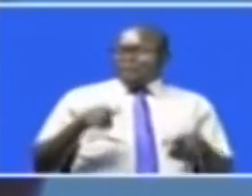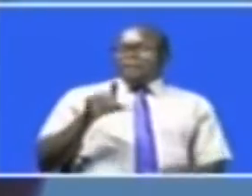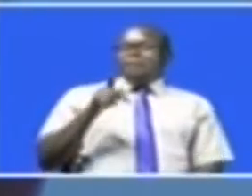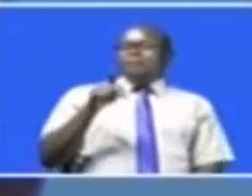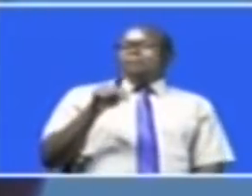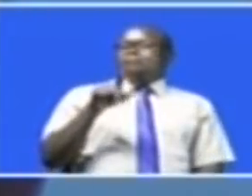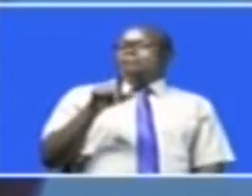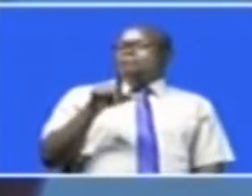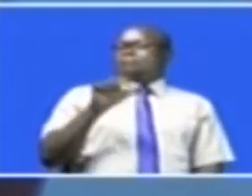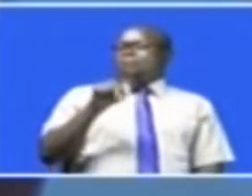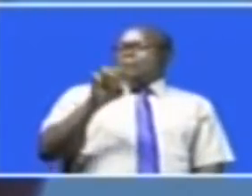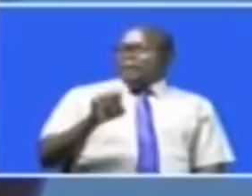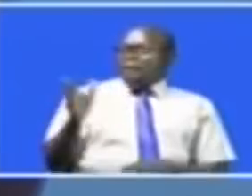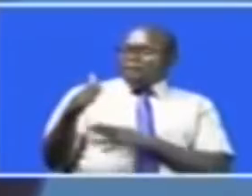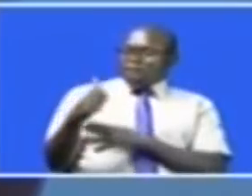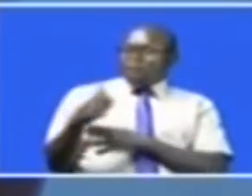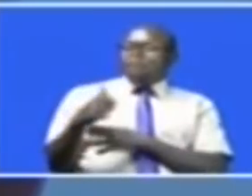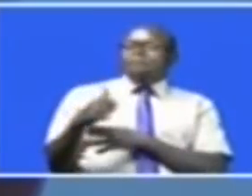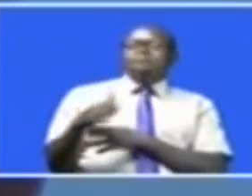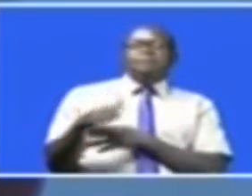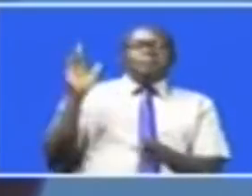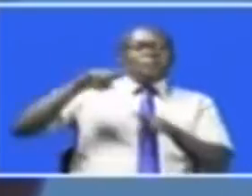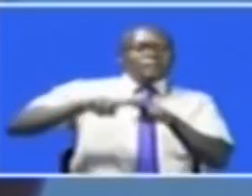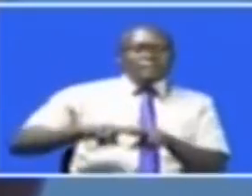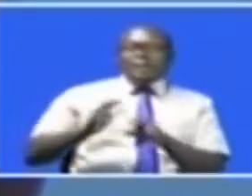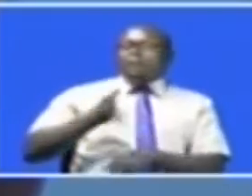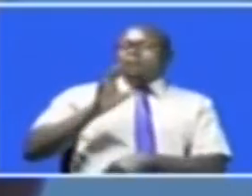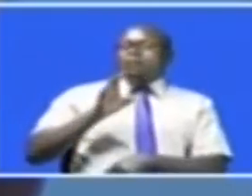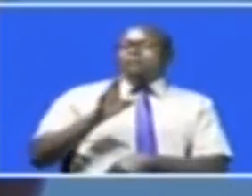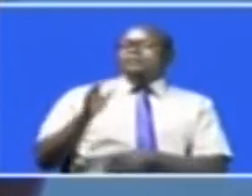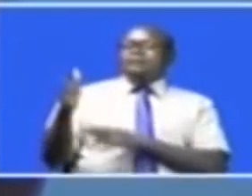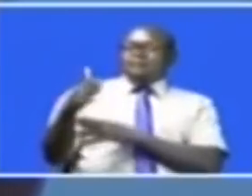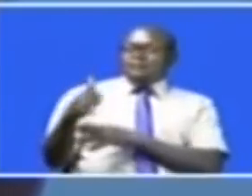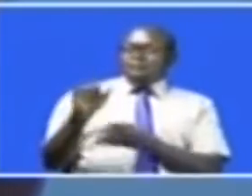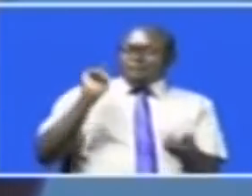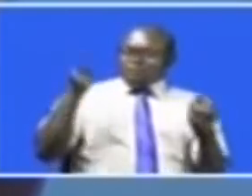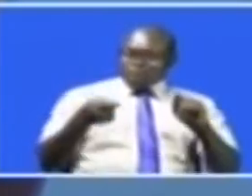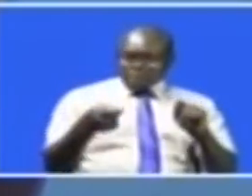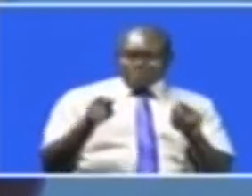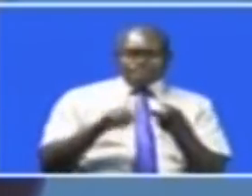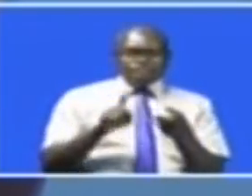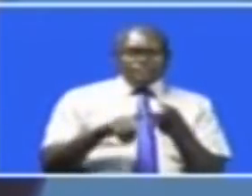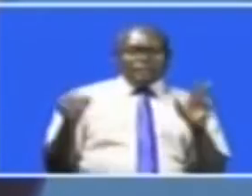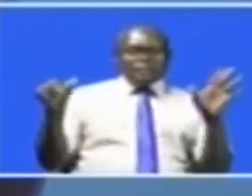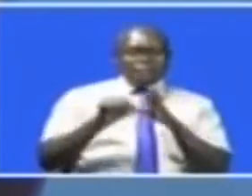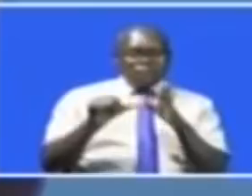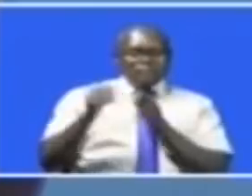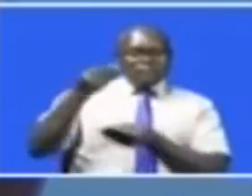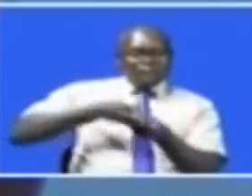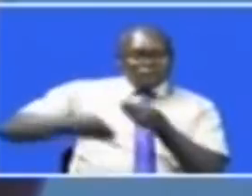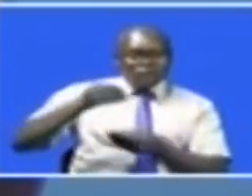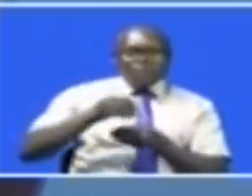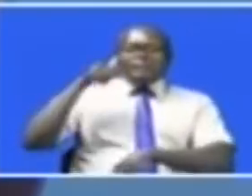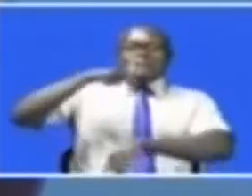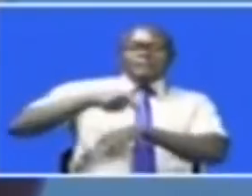Basin heavily relied on fishing for their livelihoods. But changing climatic conditions and the prevailing harsh economic times